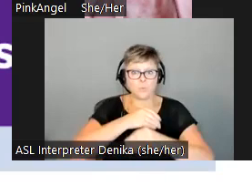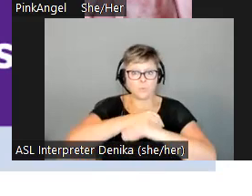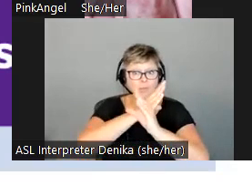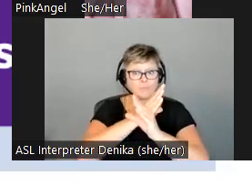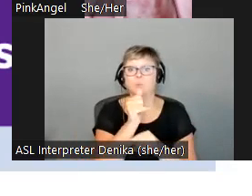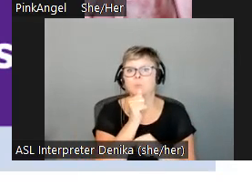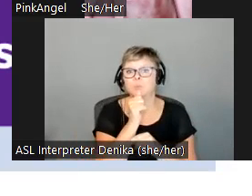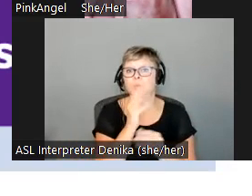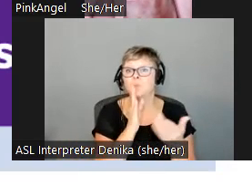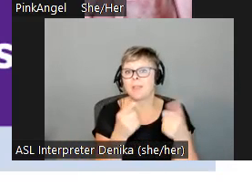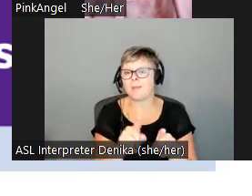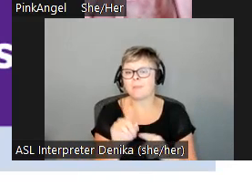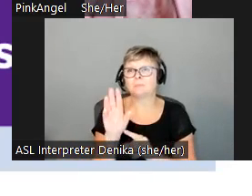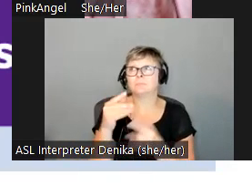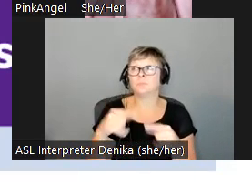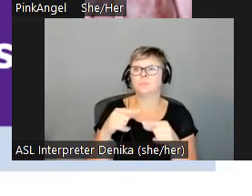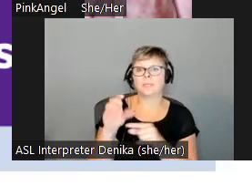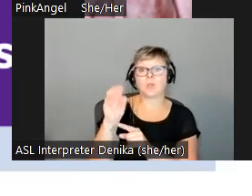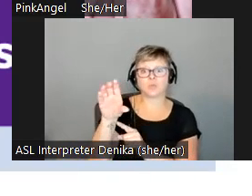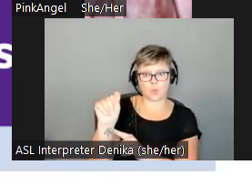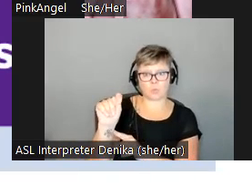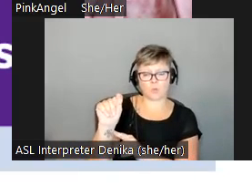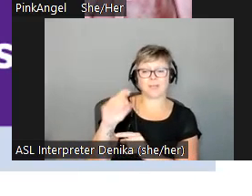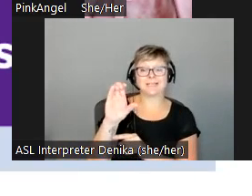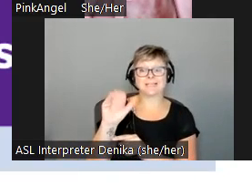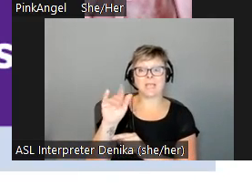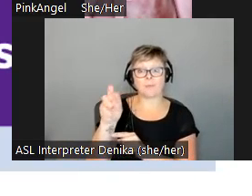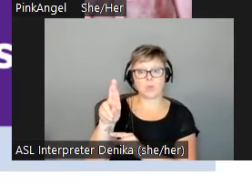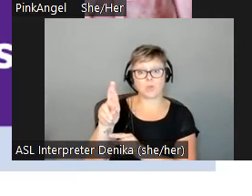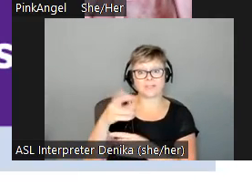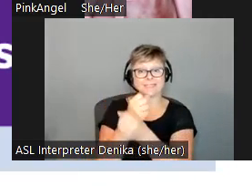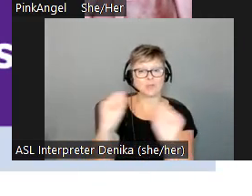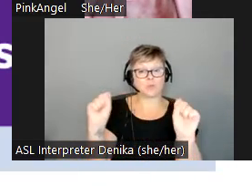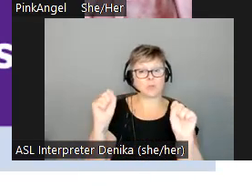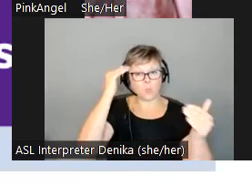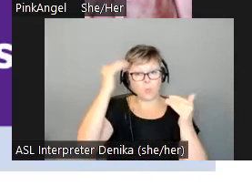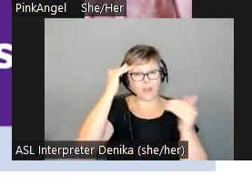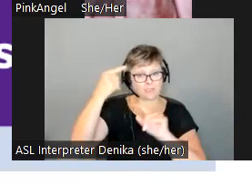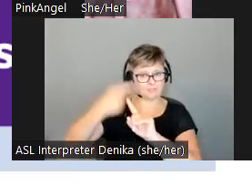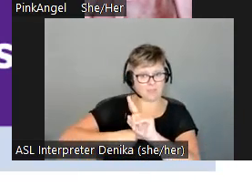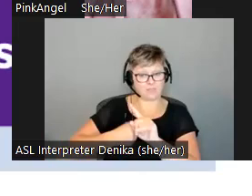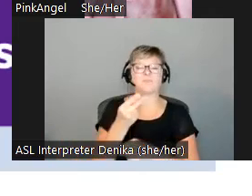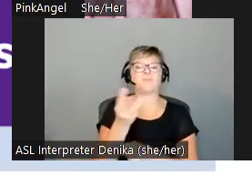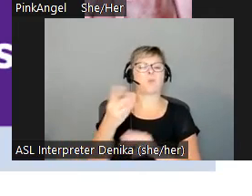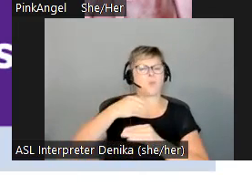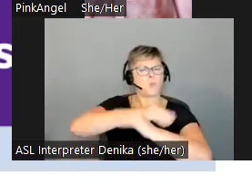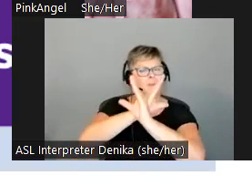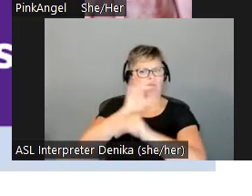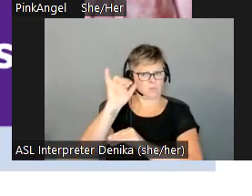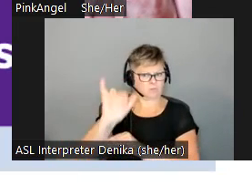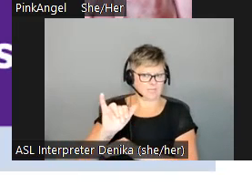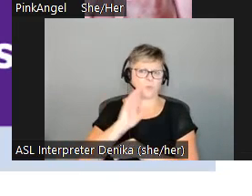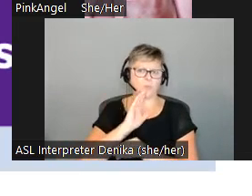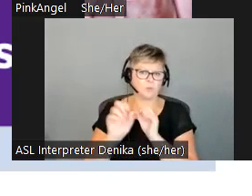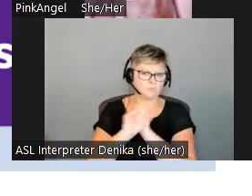up next month, which is Cybersecurity Awareness Month. So we have a few webinars focused on that. So on October